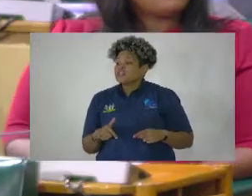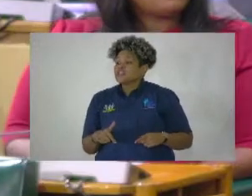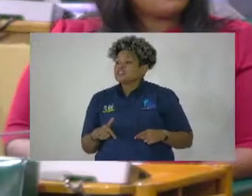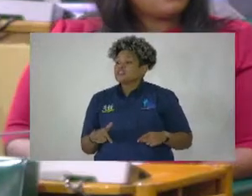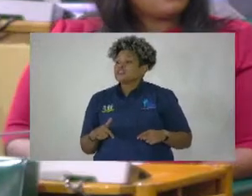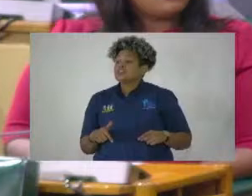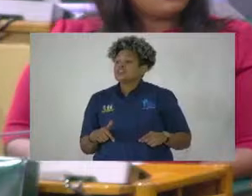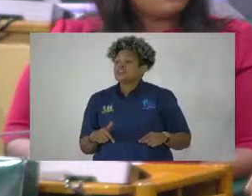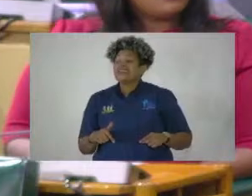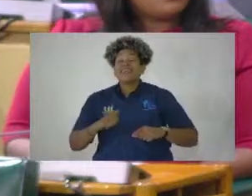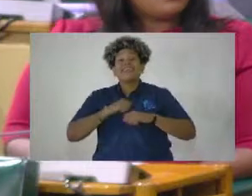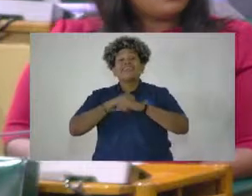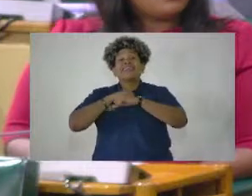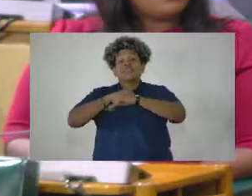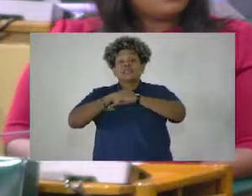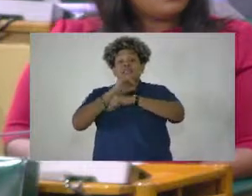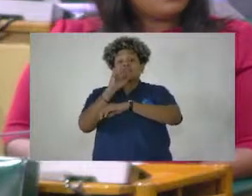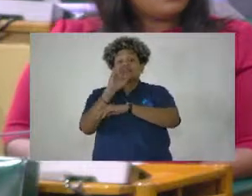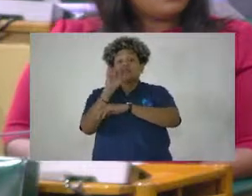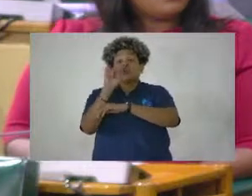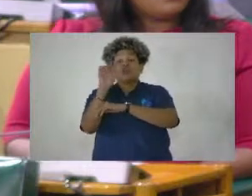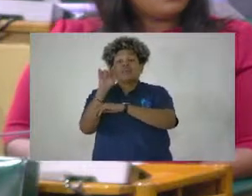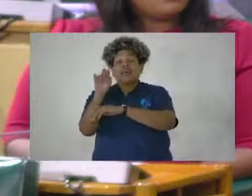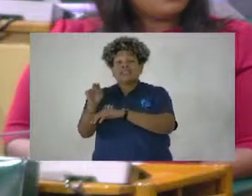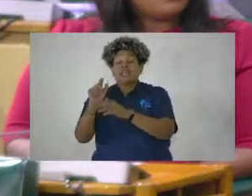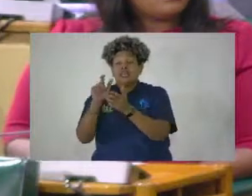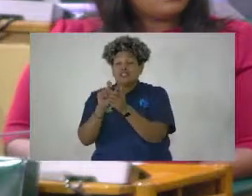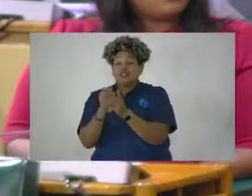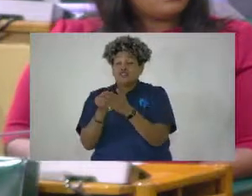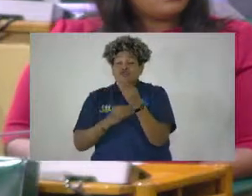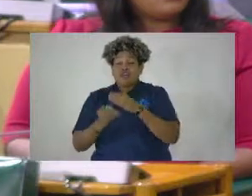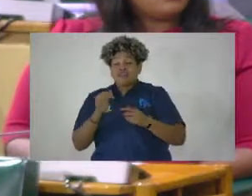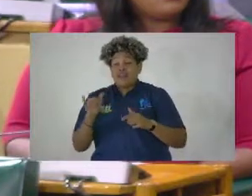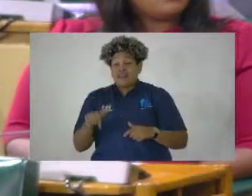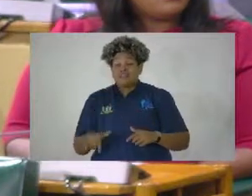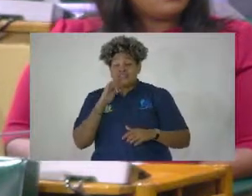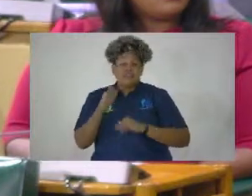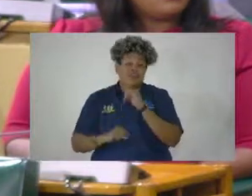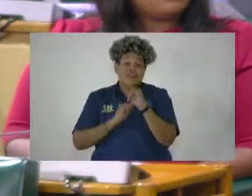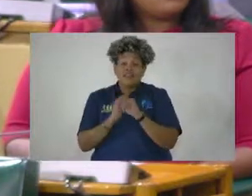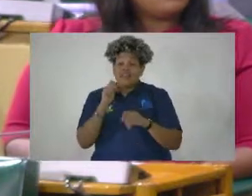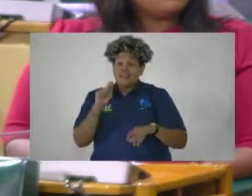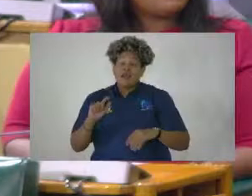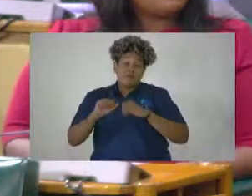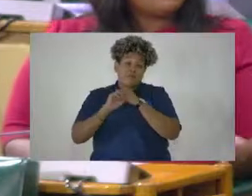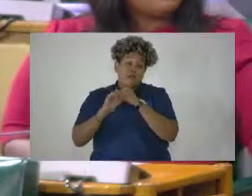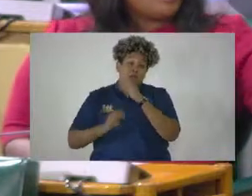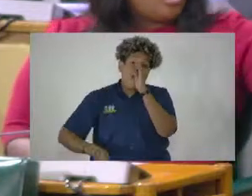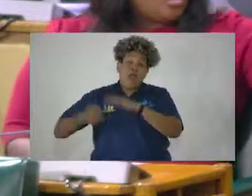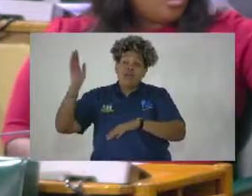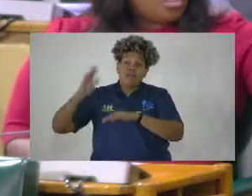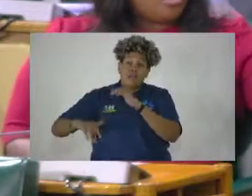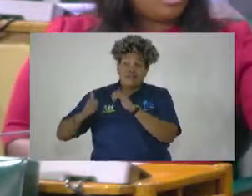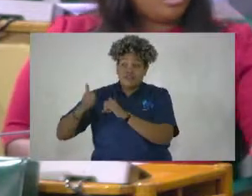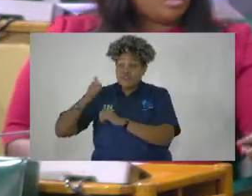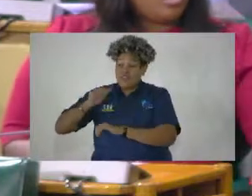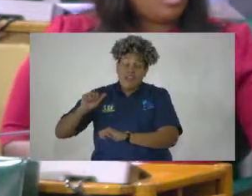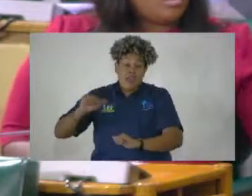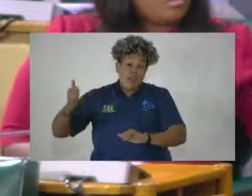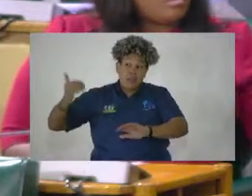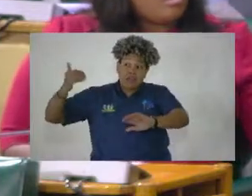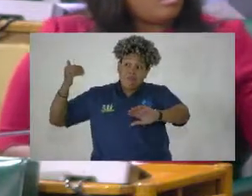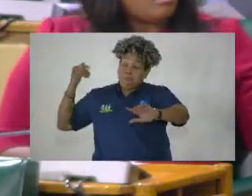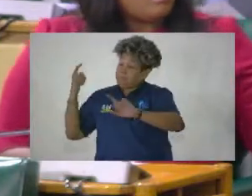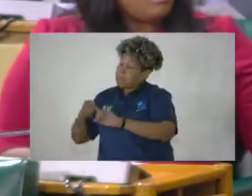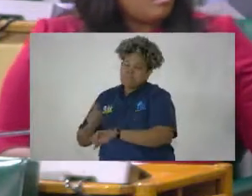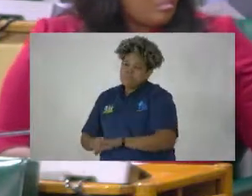a securitization transaction like this in international capital markets rated higher than the sovereign at any other